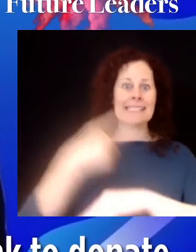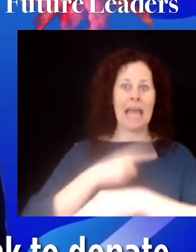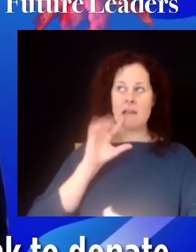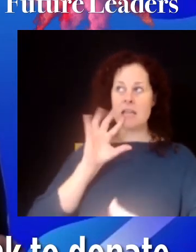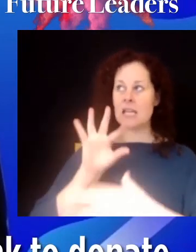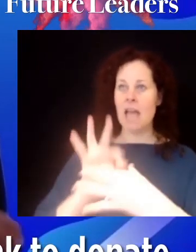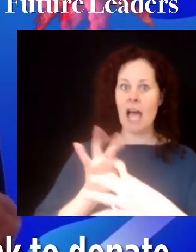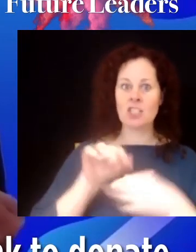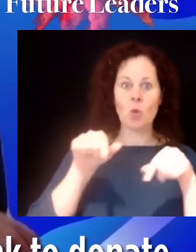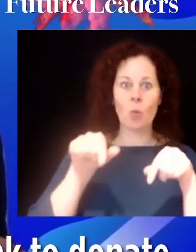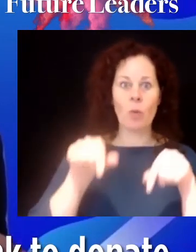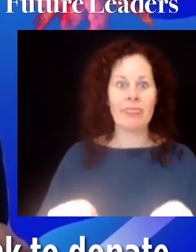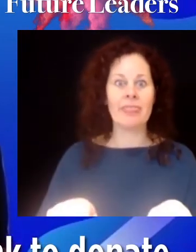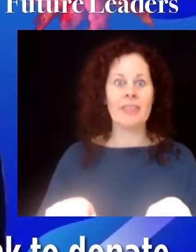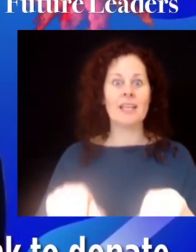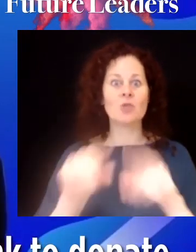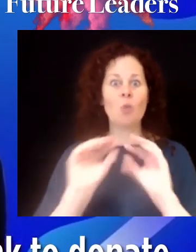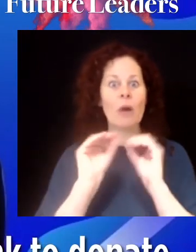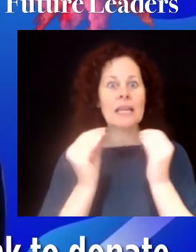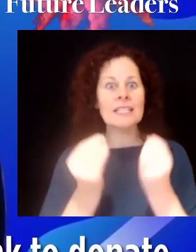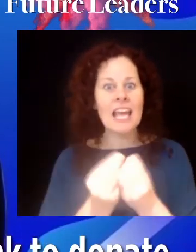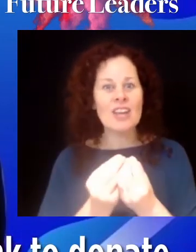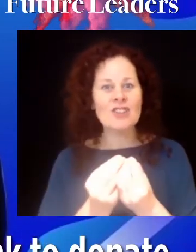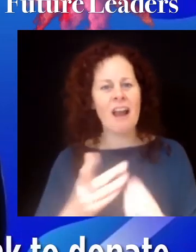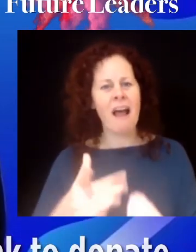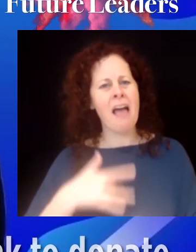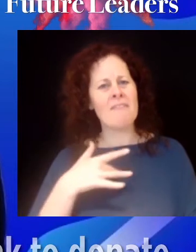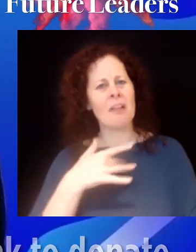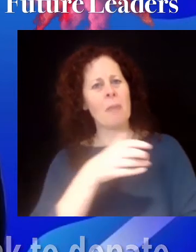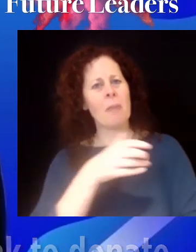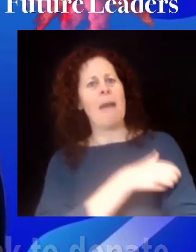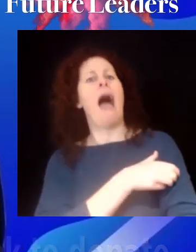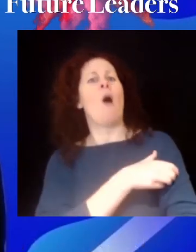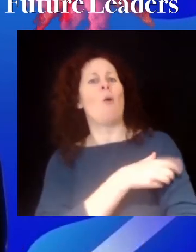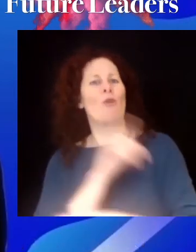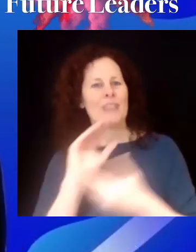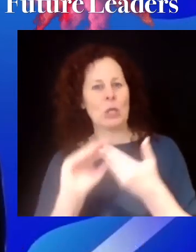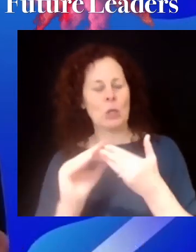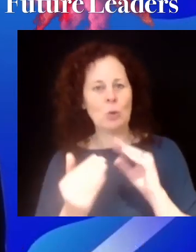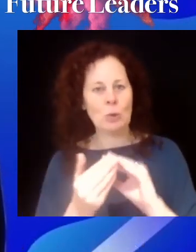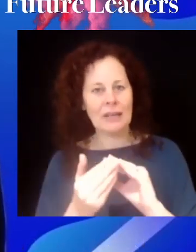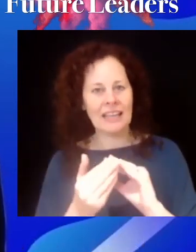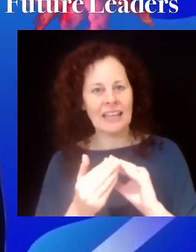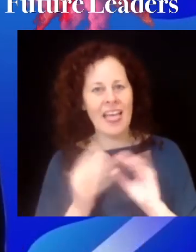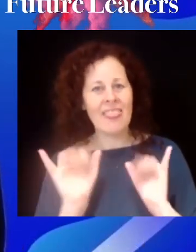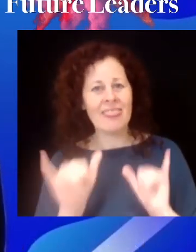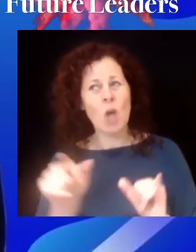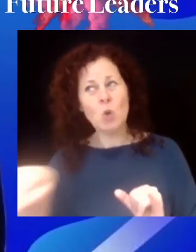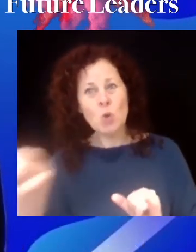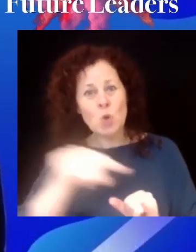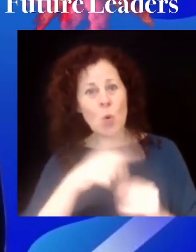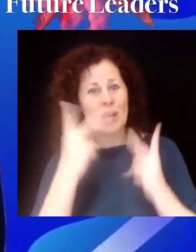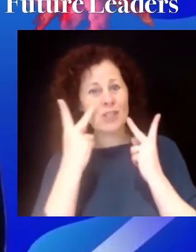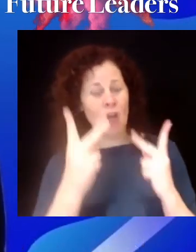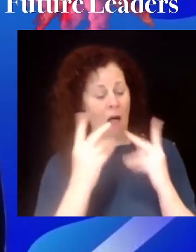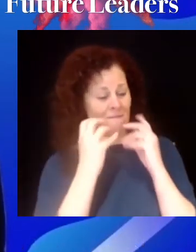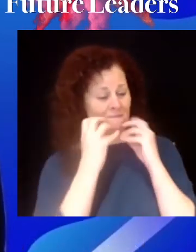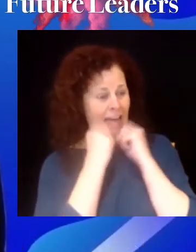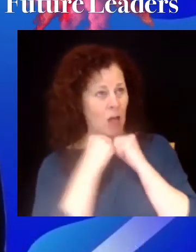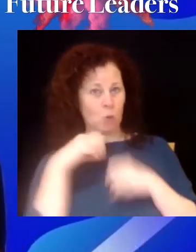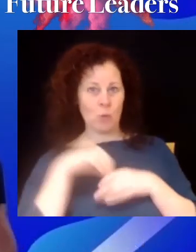one, I felt the support of a powerful community and began to connect to the value that you saw in